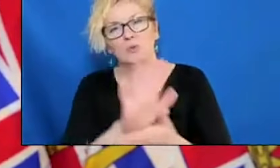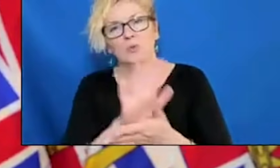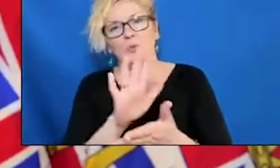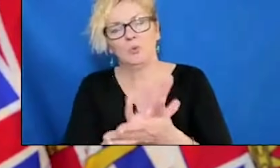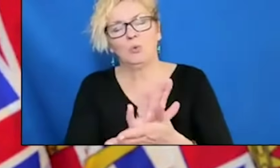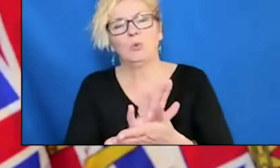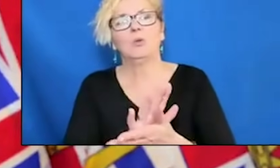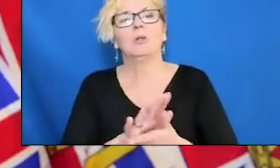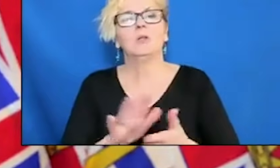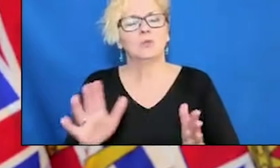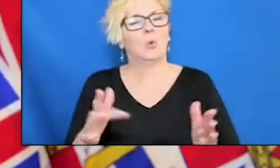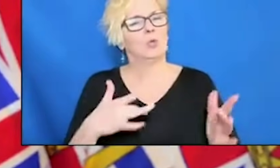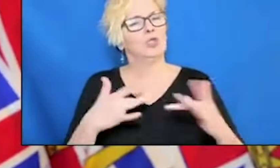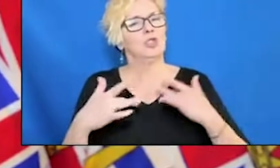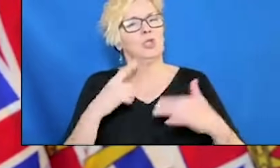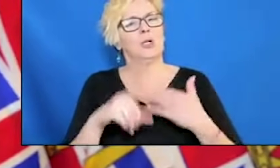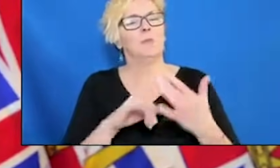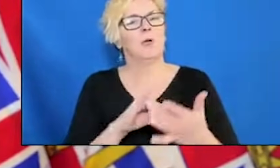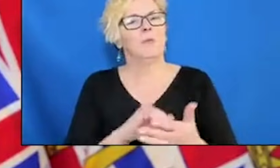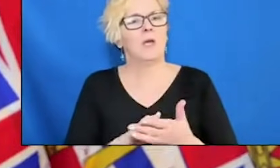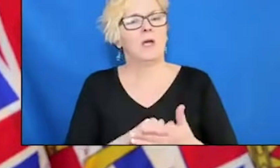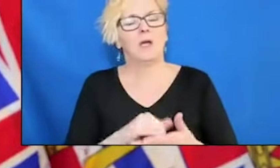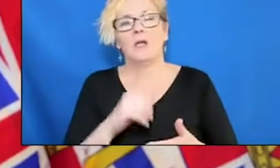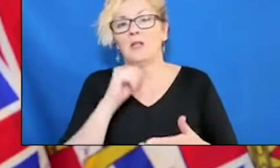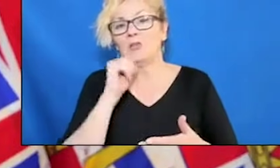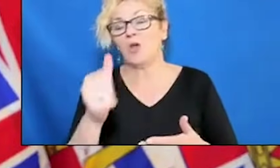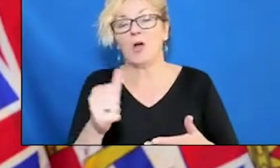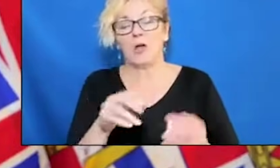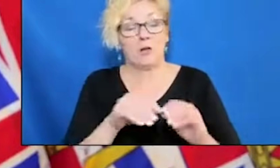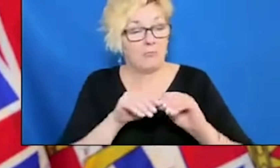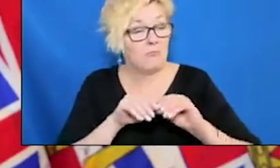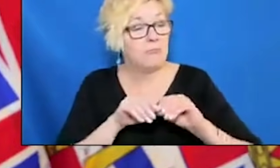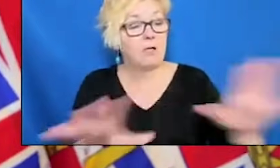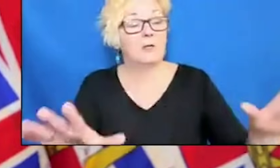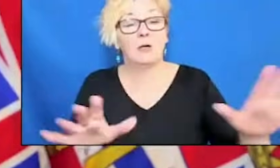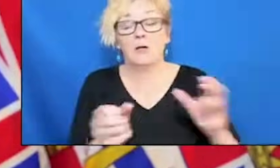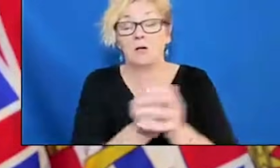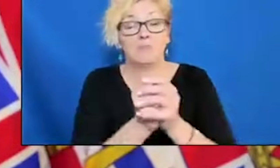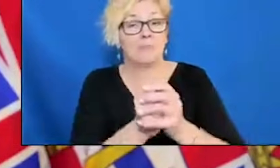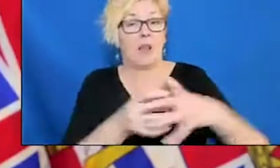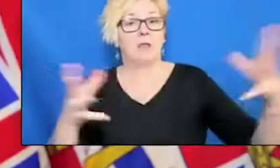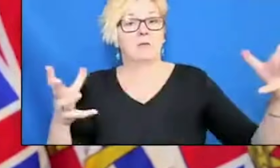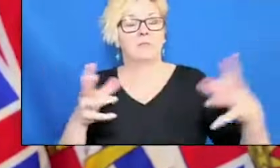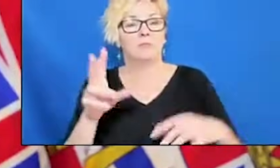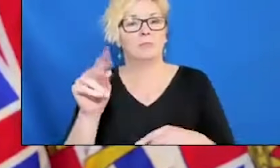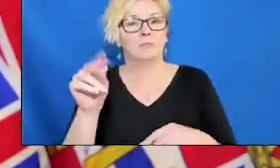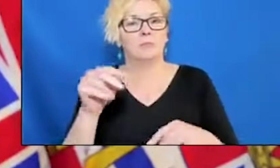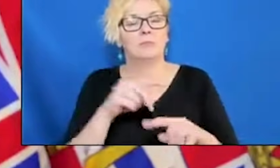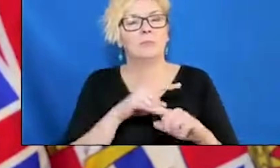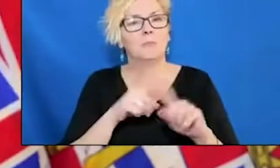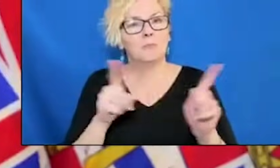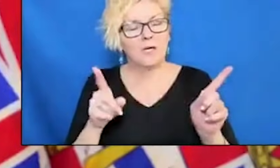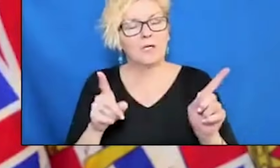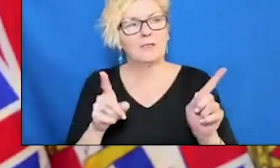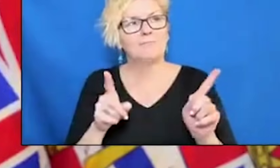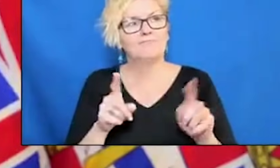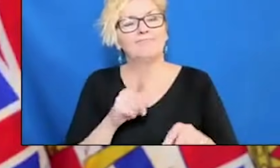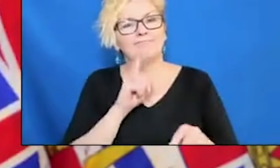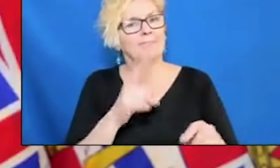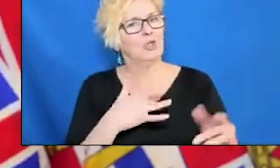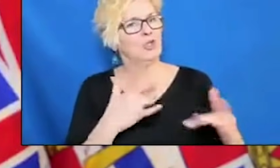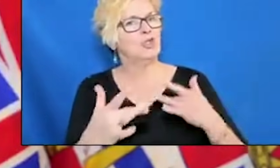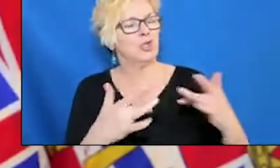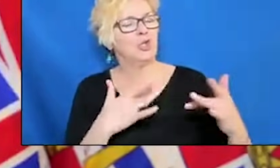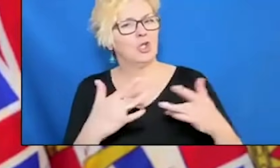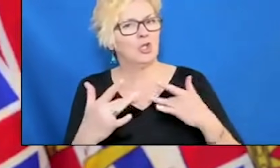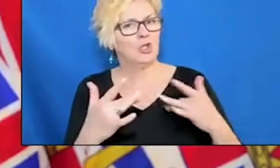are concerning. Right now, we're not seeing rapidly explosive outbreaks, with the exception of some work environments where